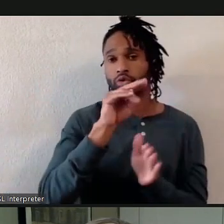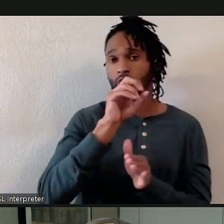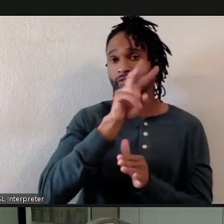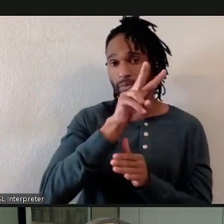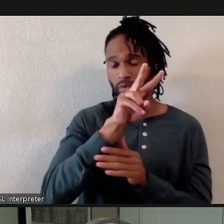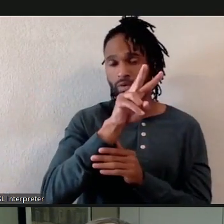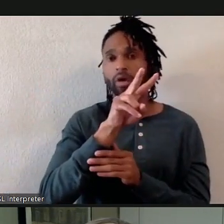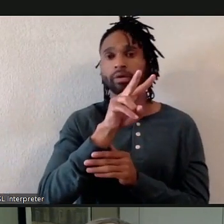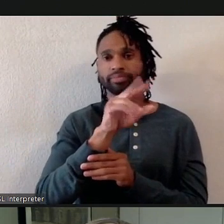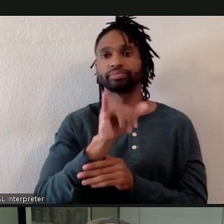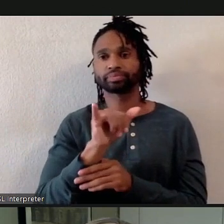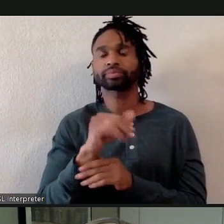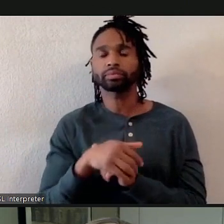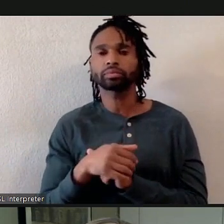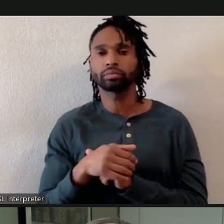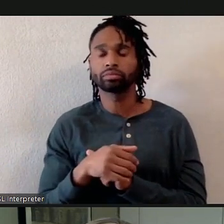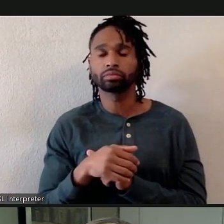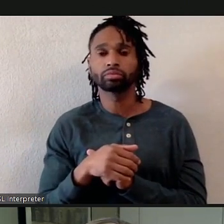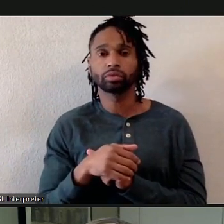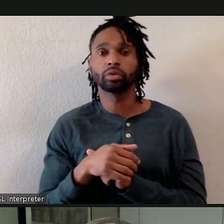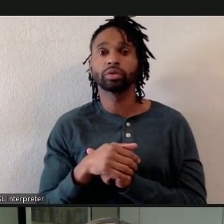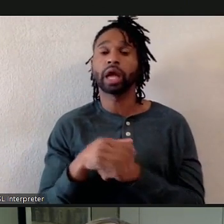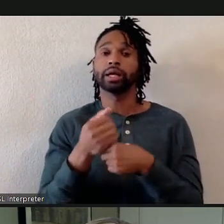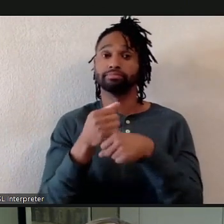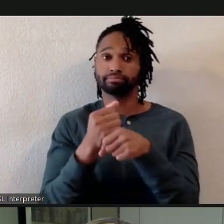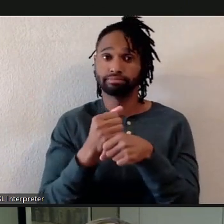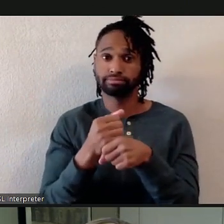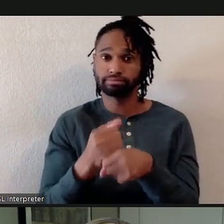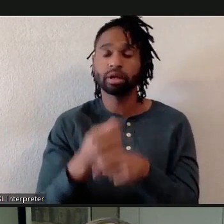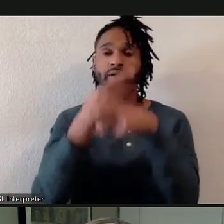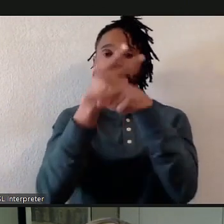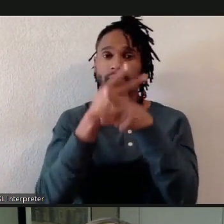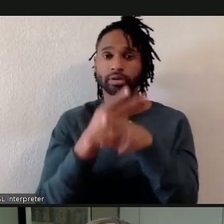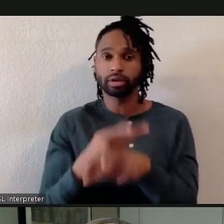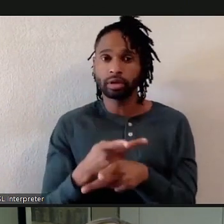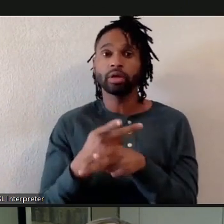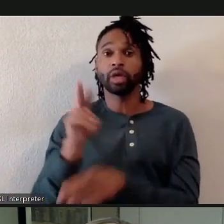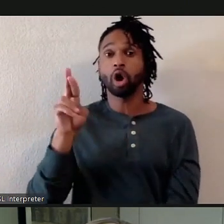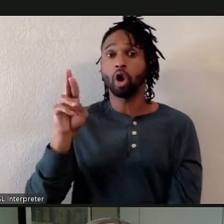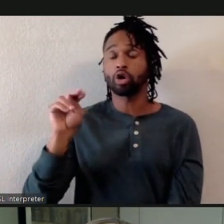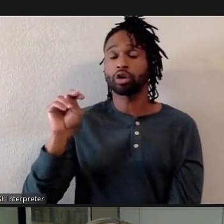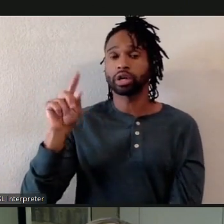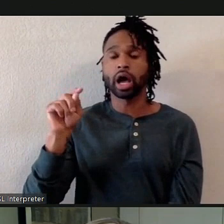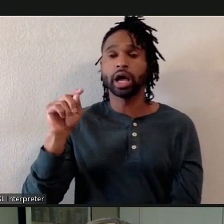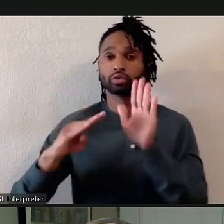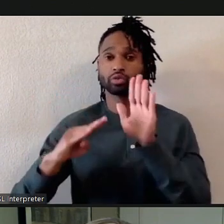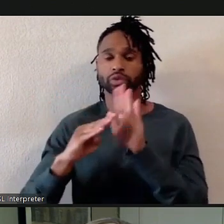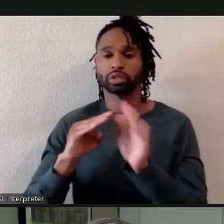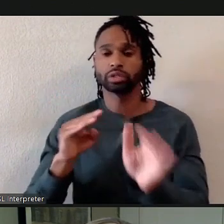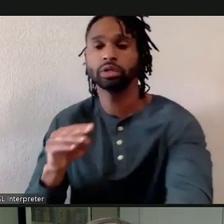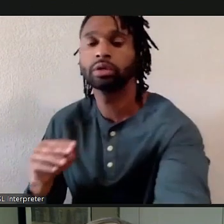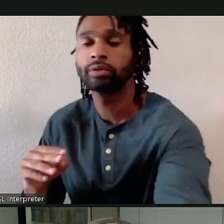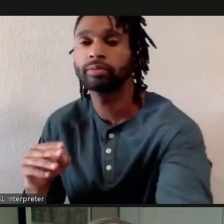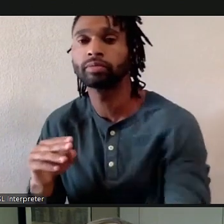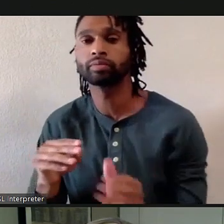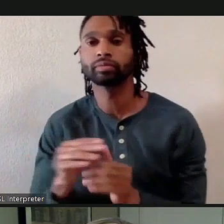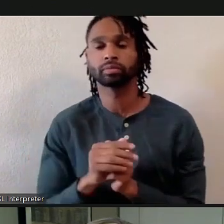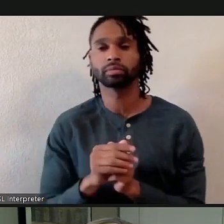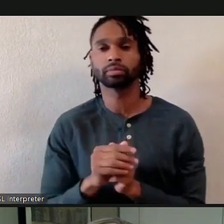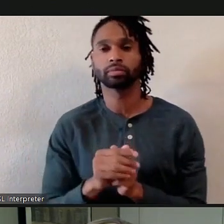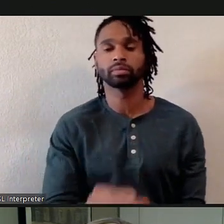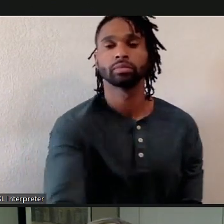The effective reproductive number, very similar to the R-naught, has risen across the month, and the most